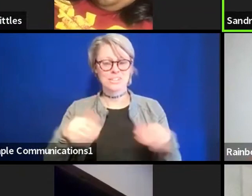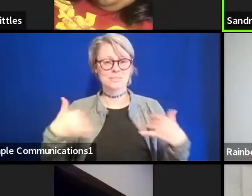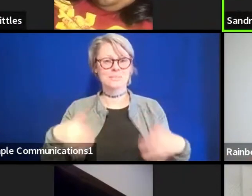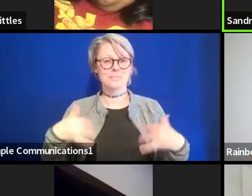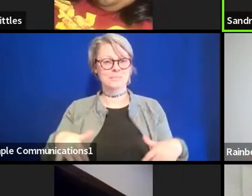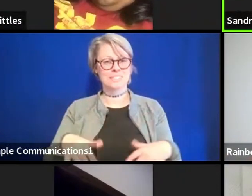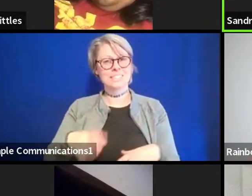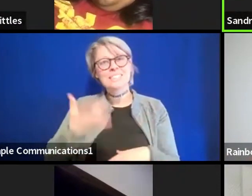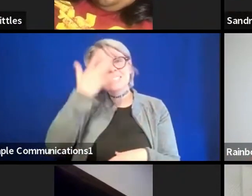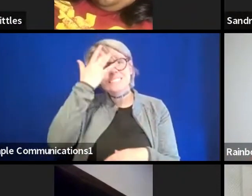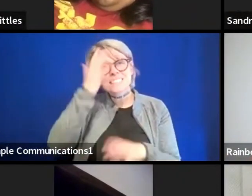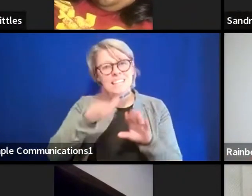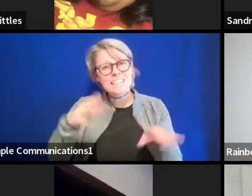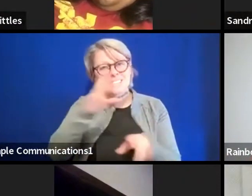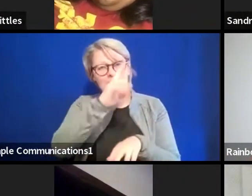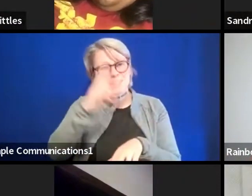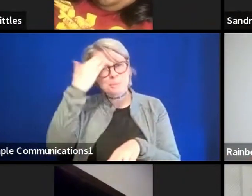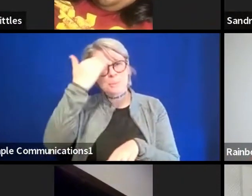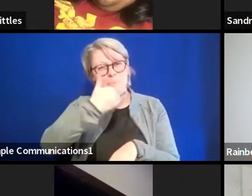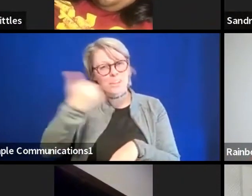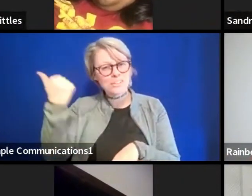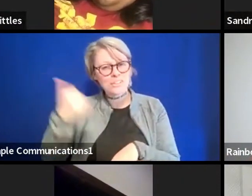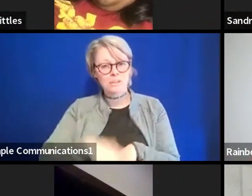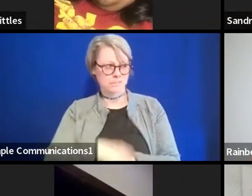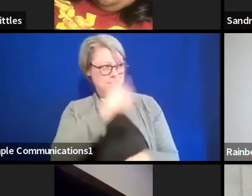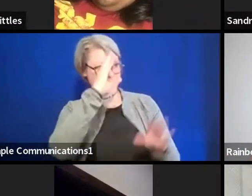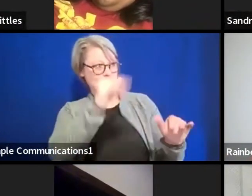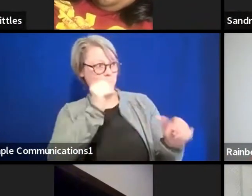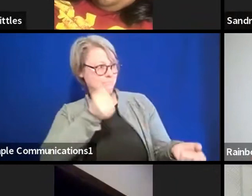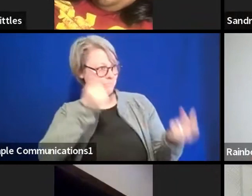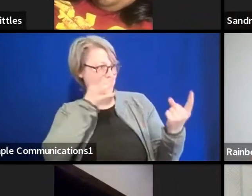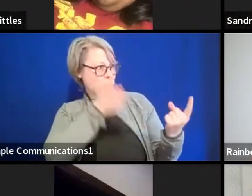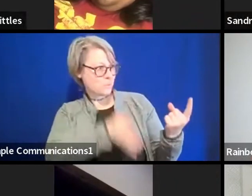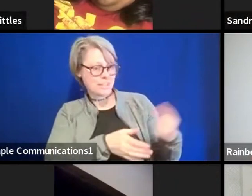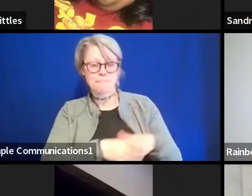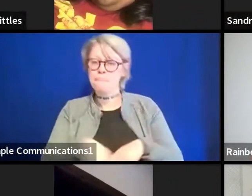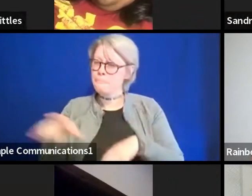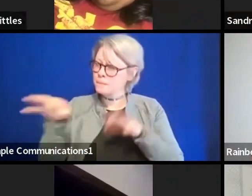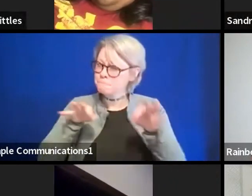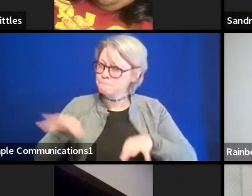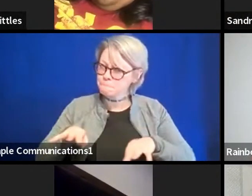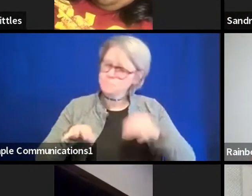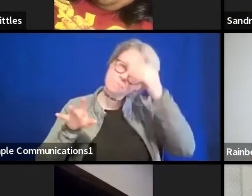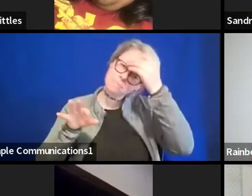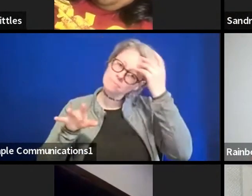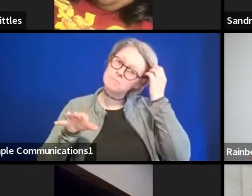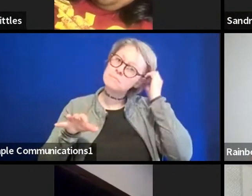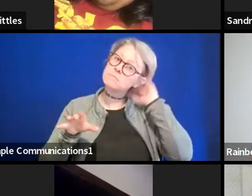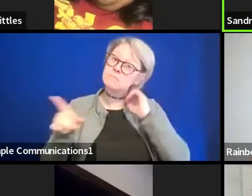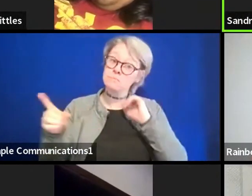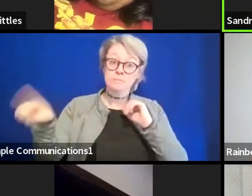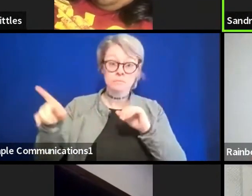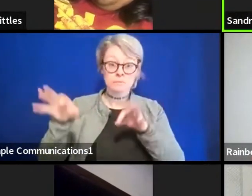kids. Yeah, so you expected that they would understand. Did you Yes. explain to